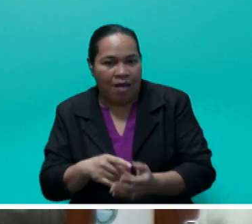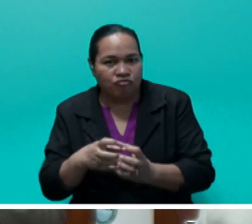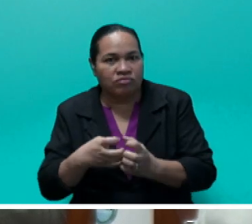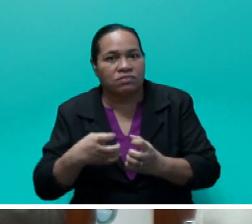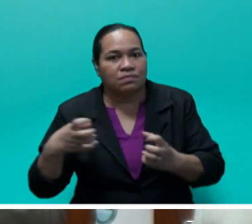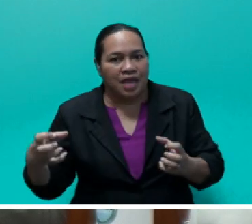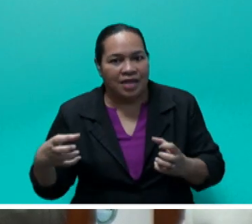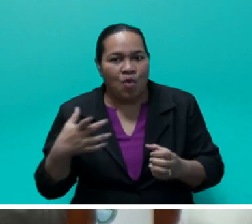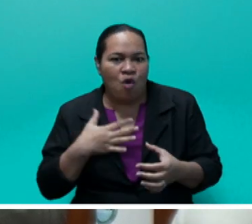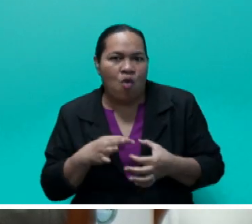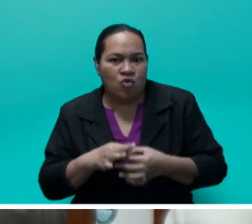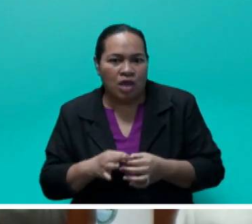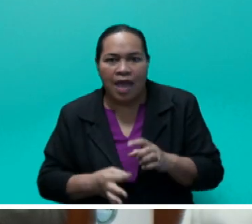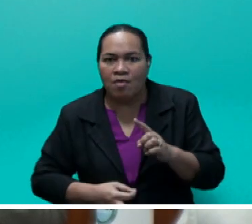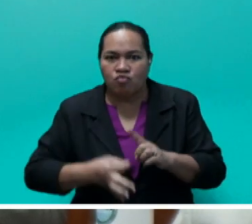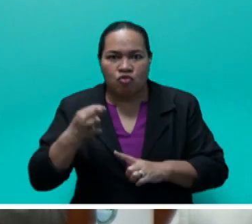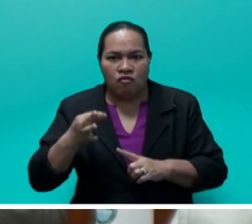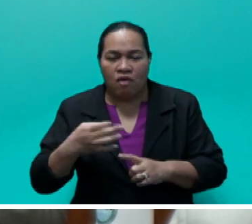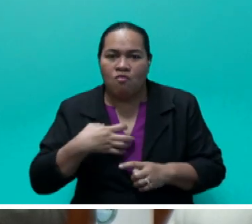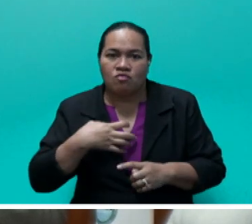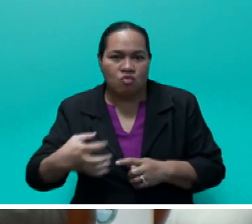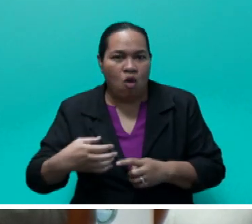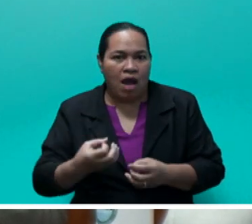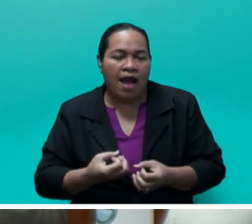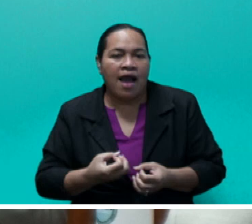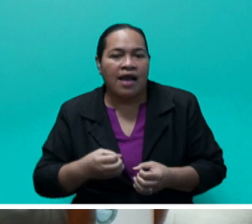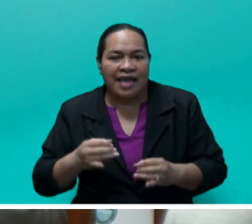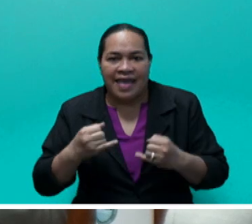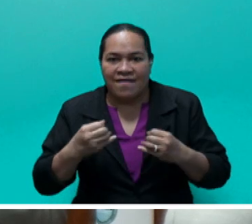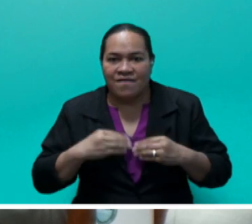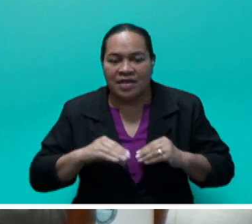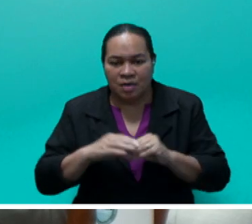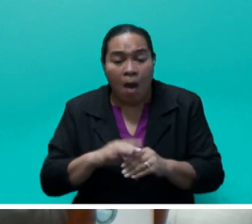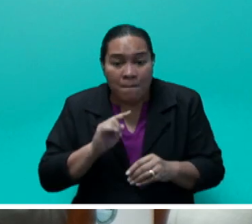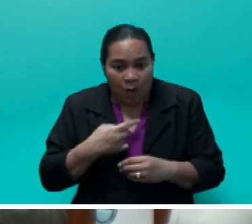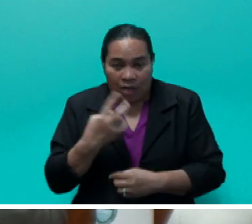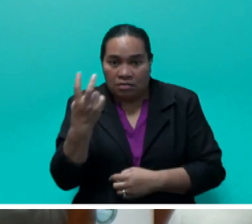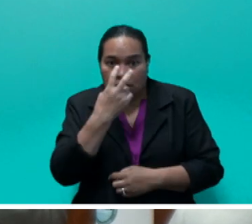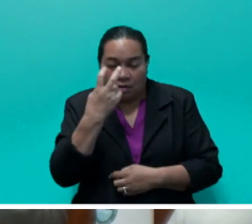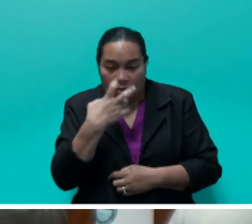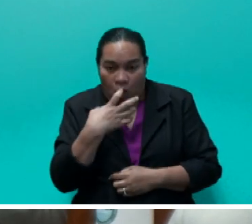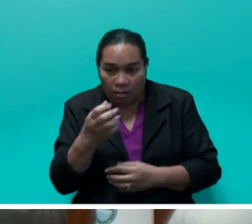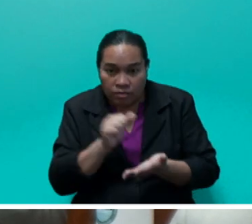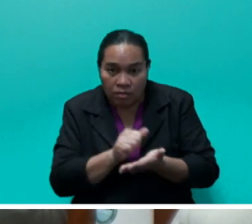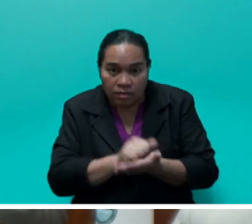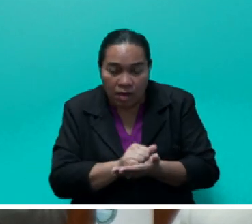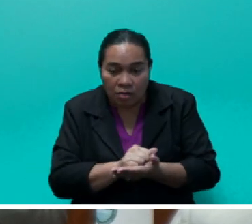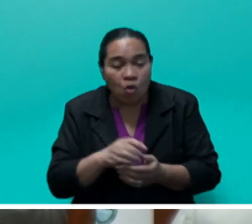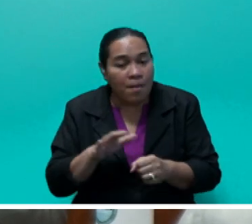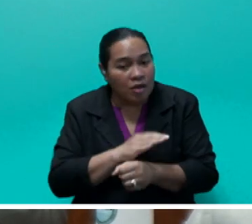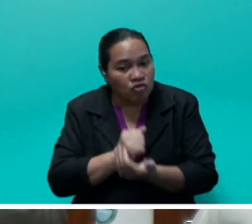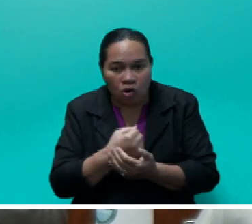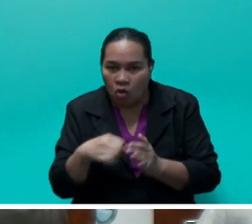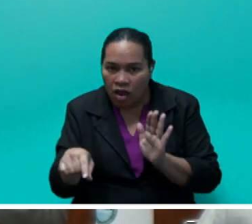and ownership, and improve return on investment. We will, however, closely monitor global open skies trends to ensure no